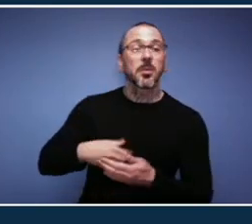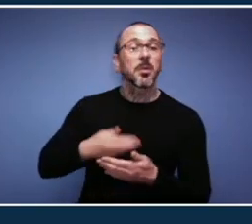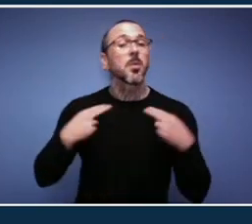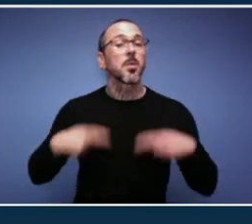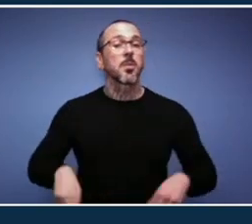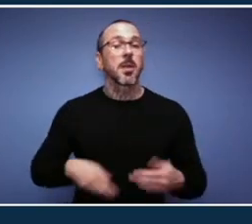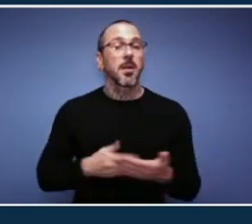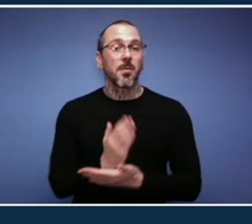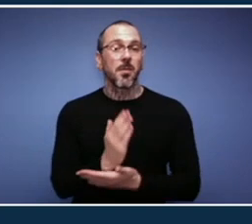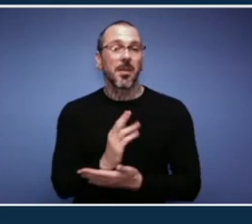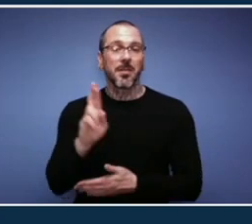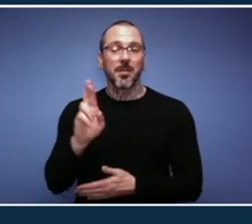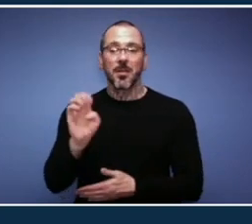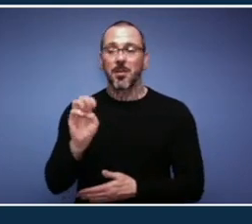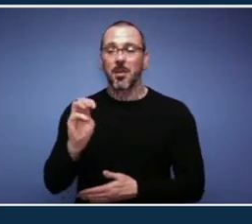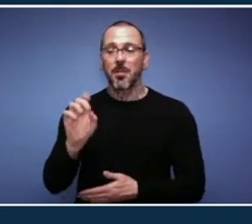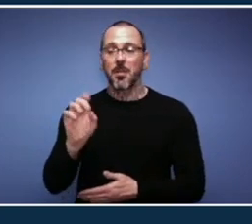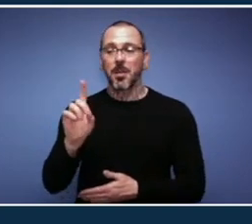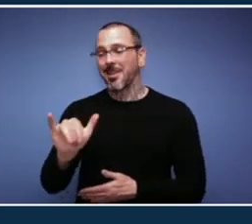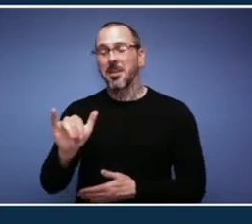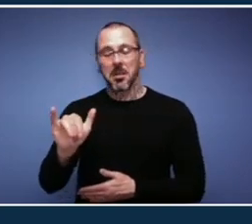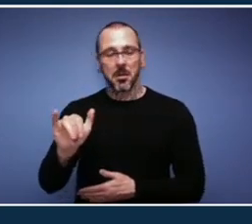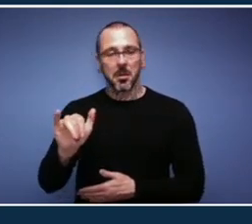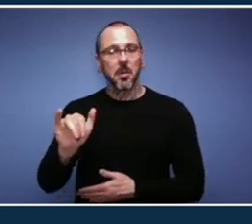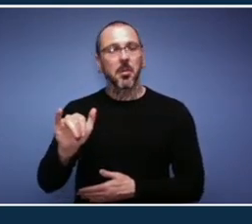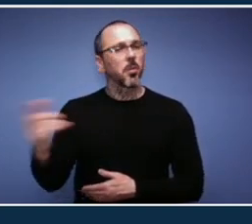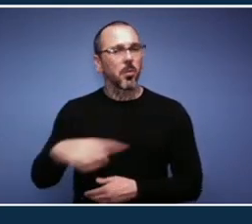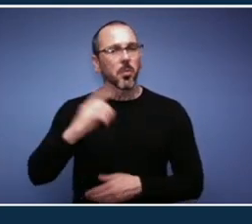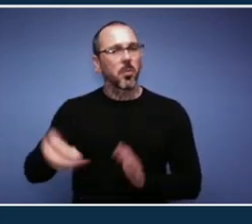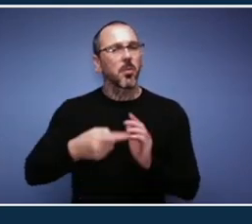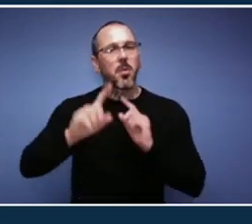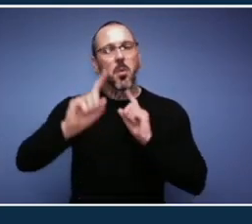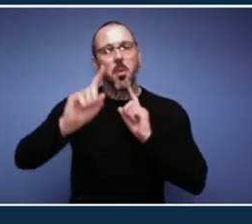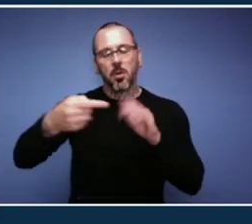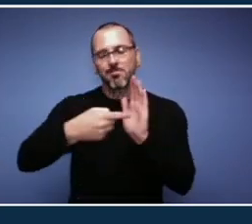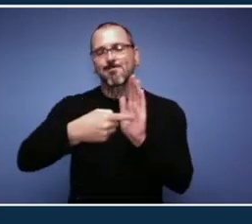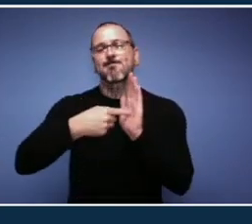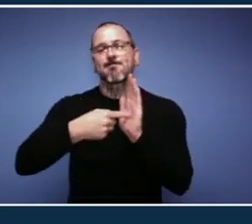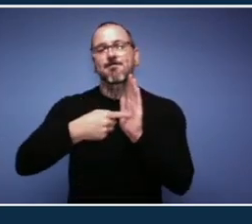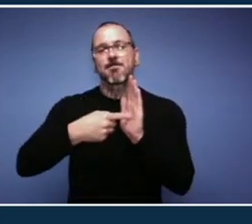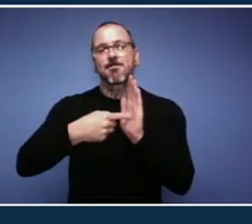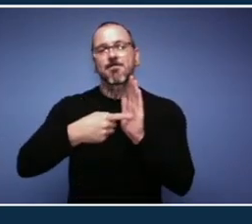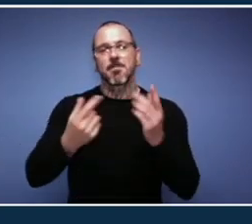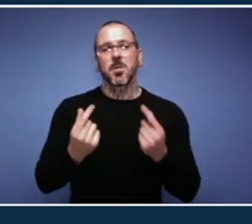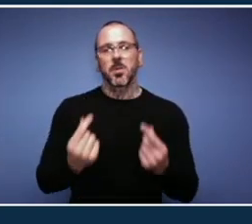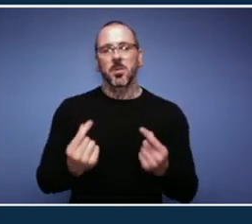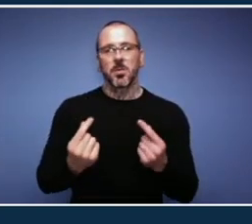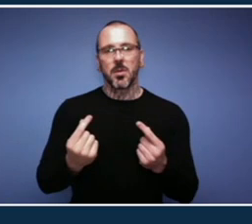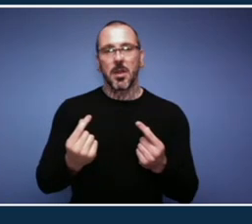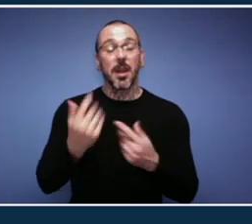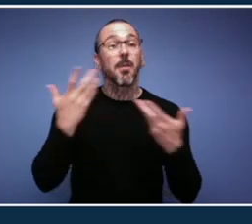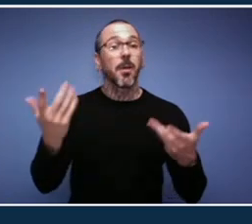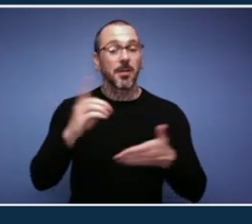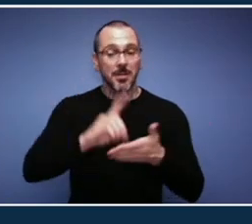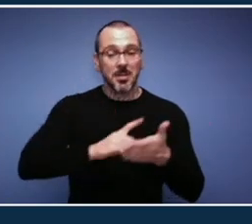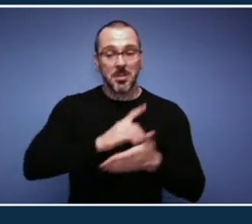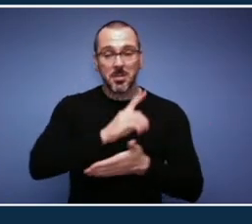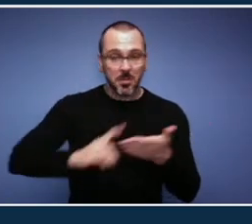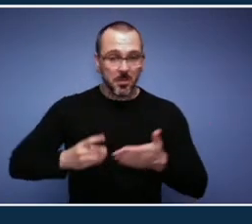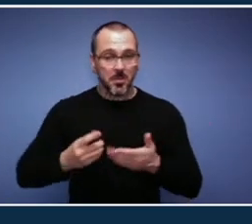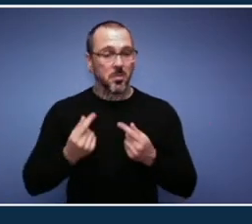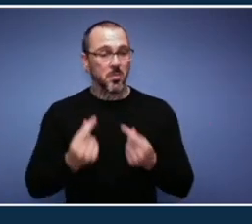been ordered that is designed to see the end to the discriminatory treatment that the Court of